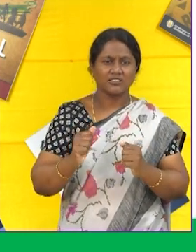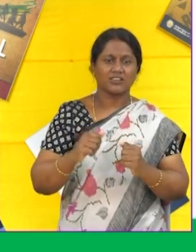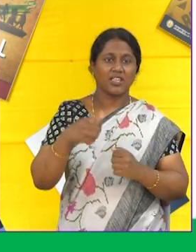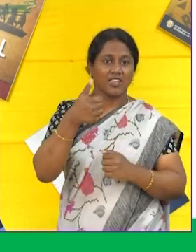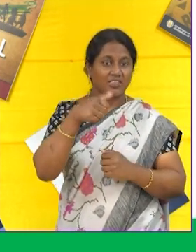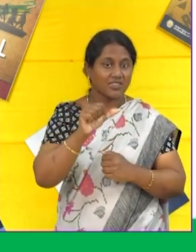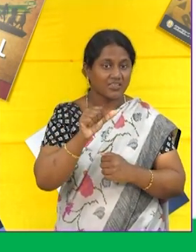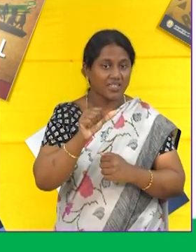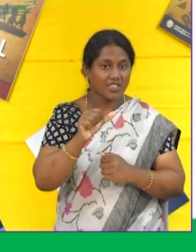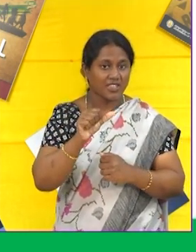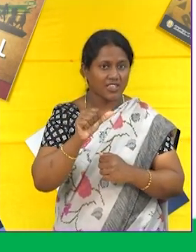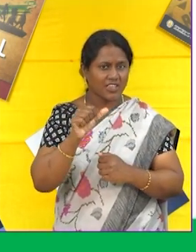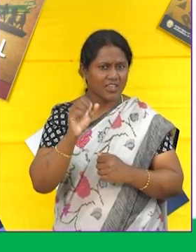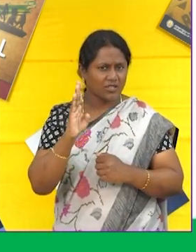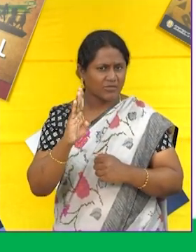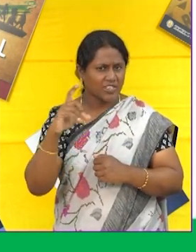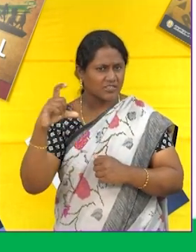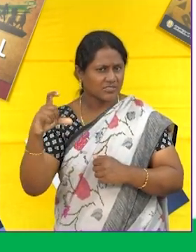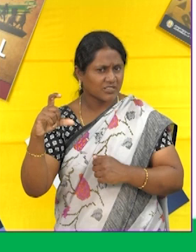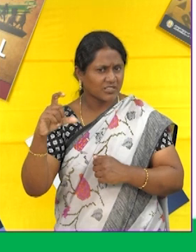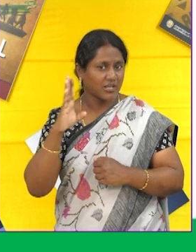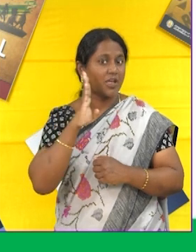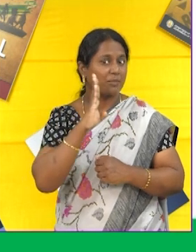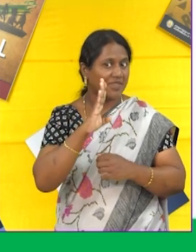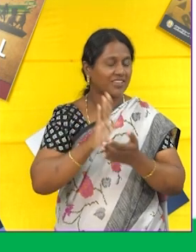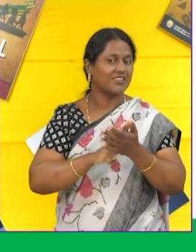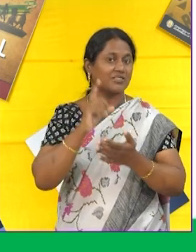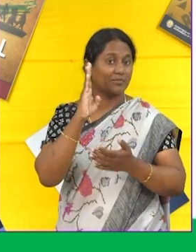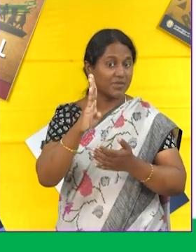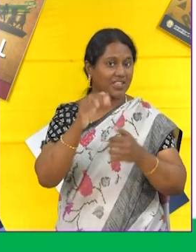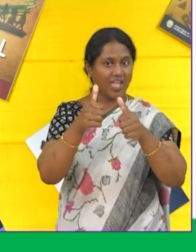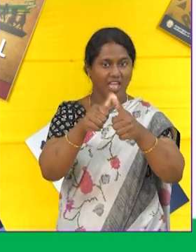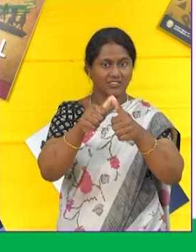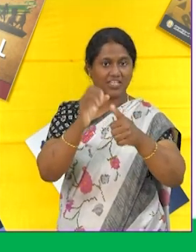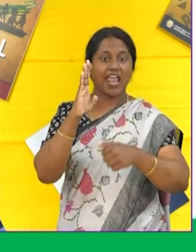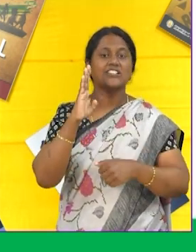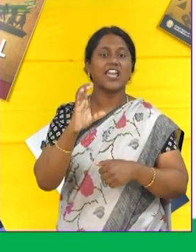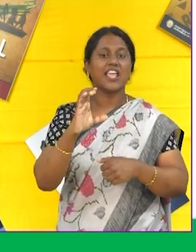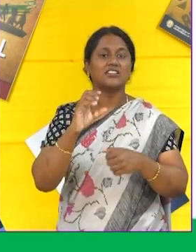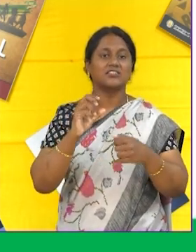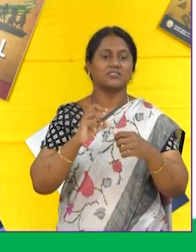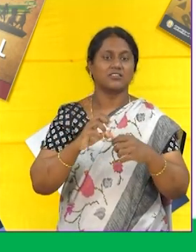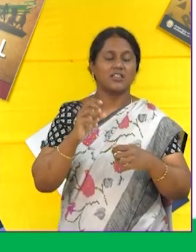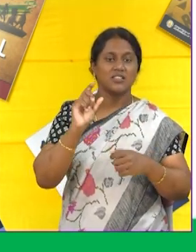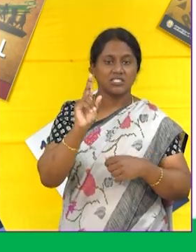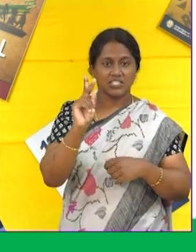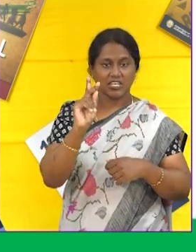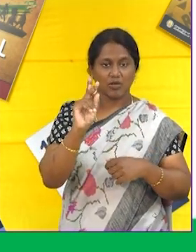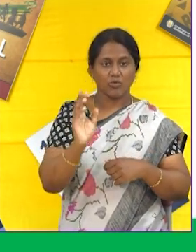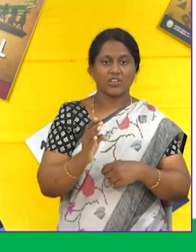despondent. Yes, encouraged. The thieves demanded money from the